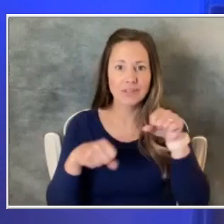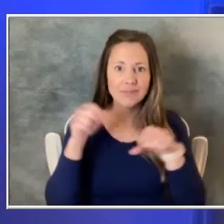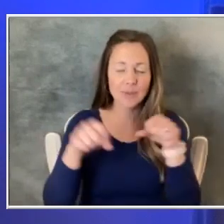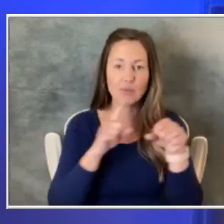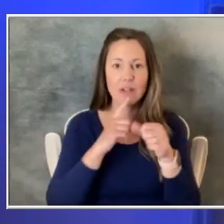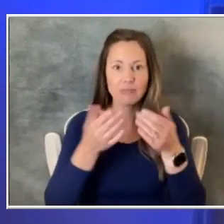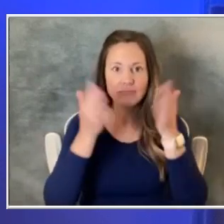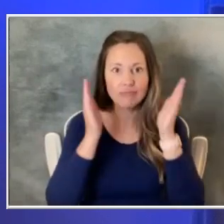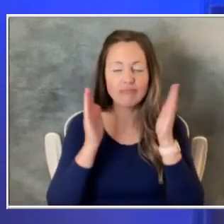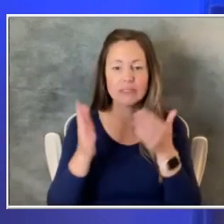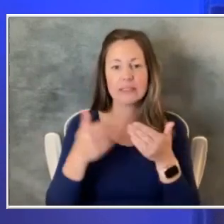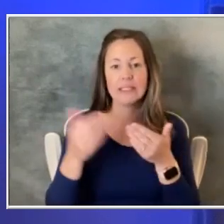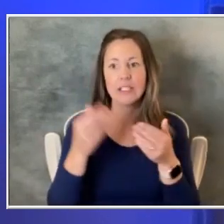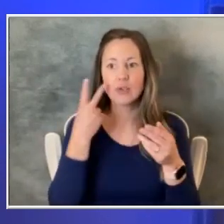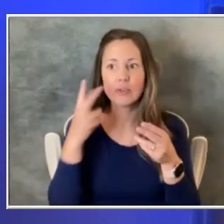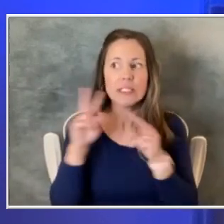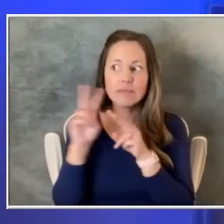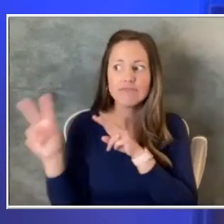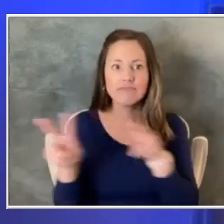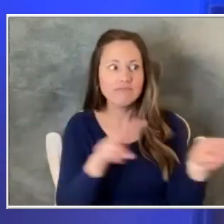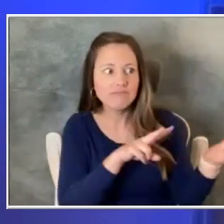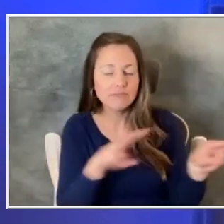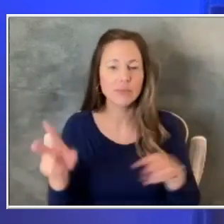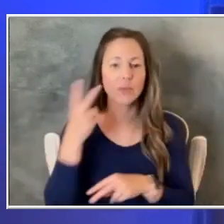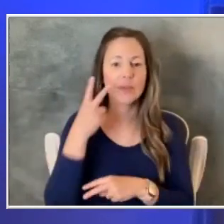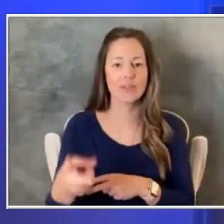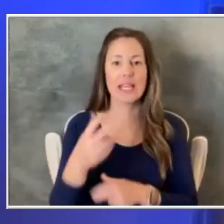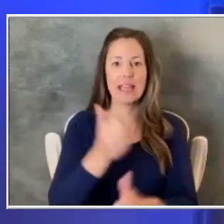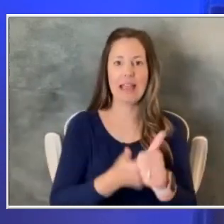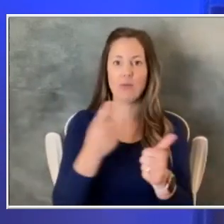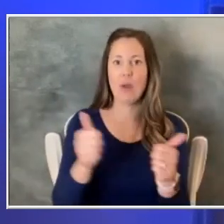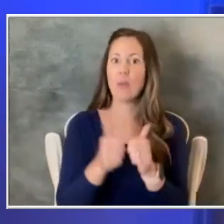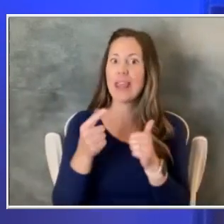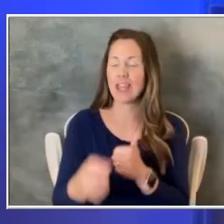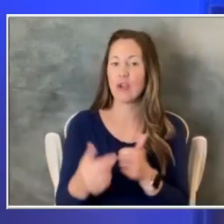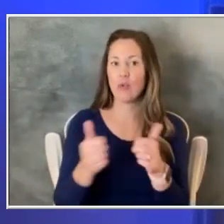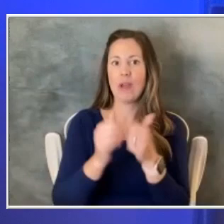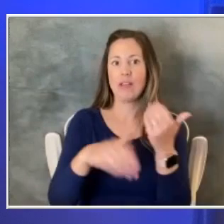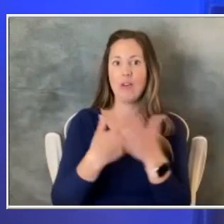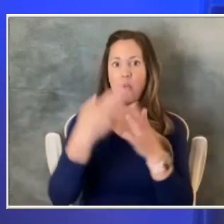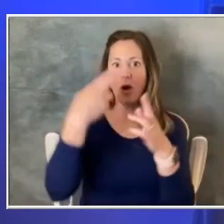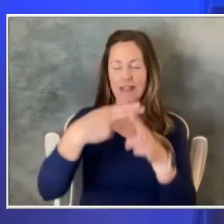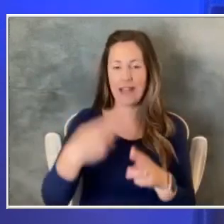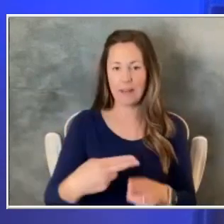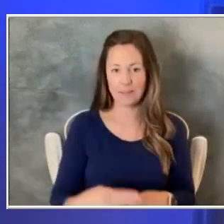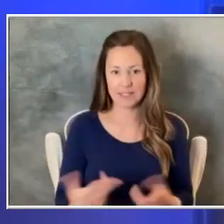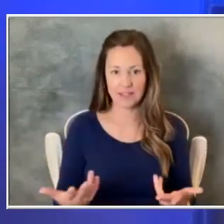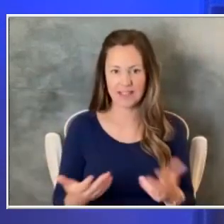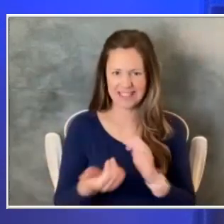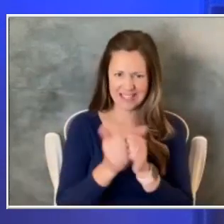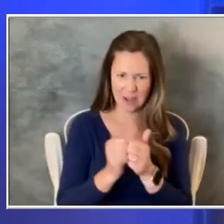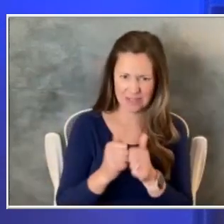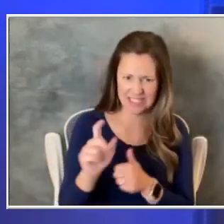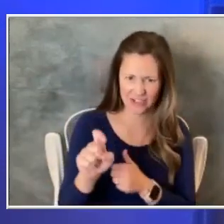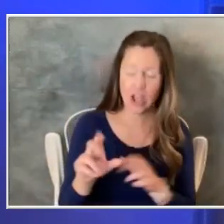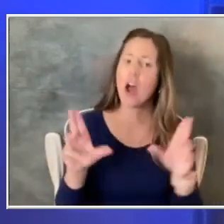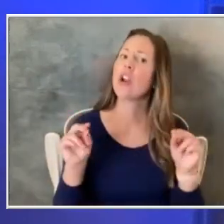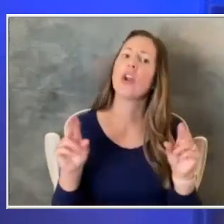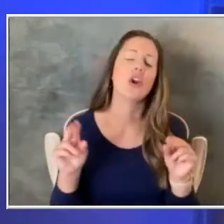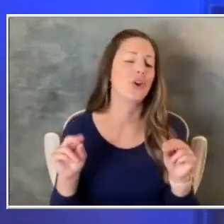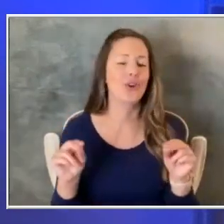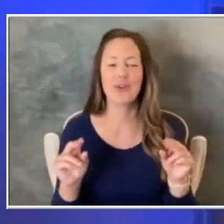you see all your colleagues and you see the jersey ahead of you with the names, and so you're out there for a great cause. Is it a competition? Do you compete? No, not at all. Yeah,